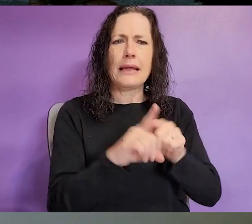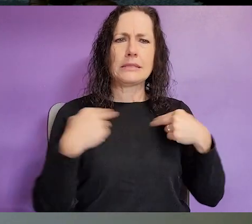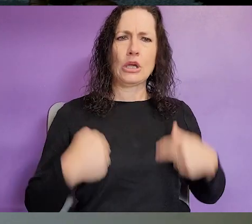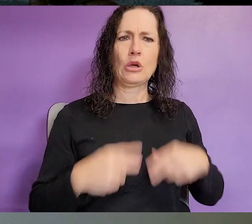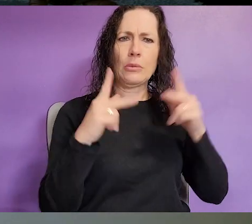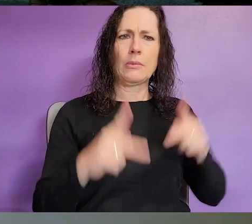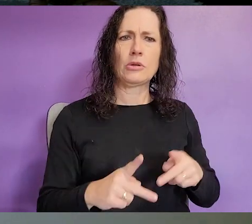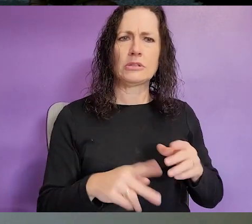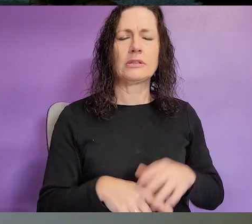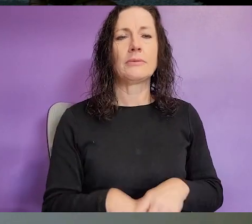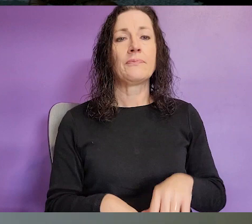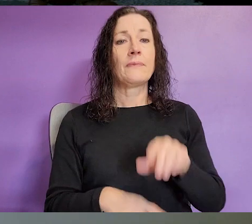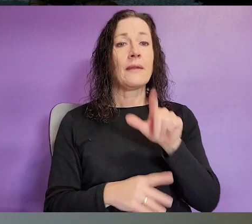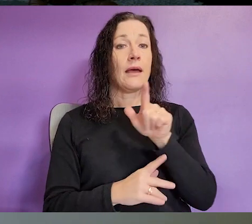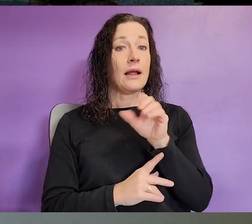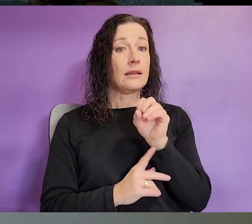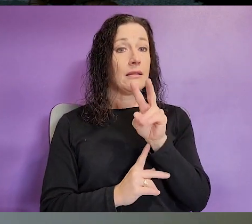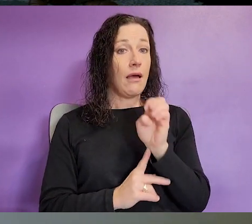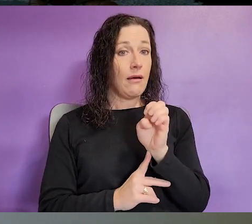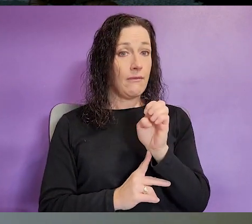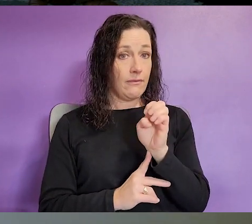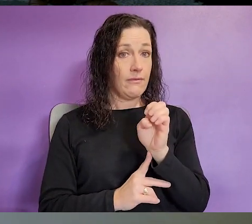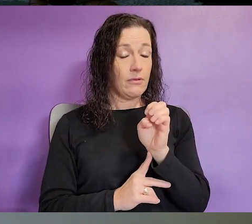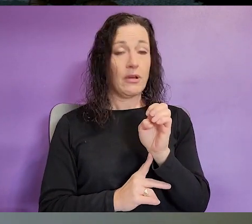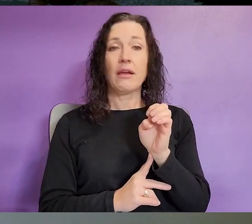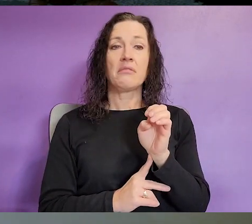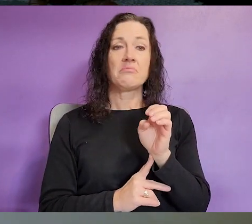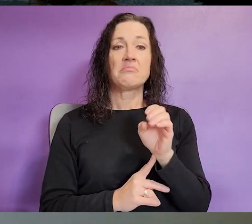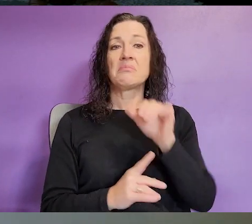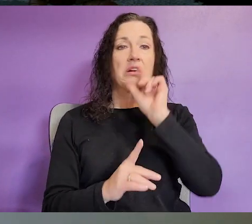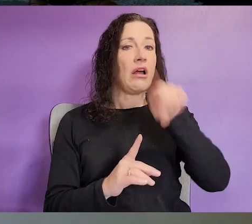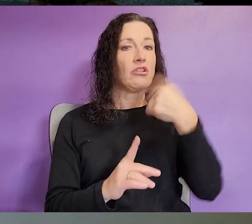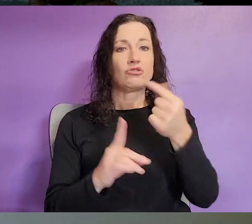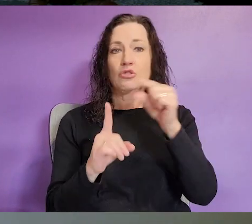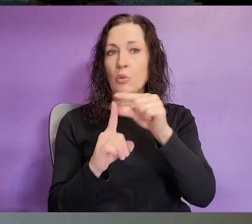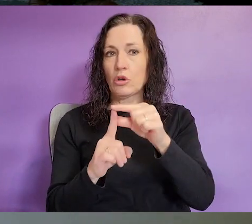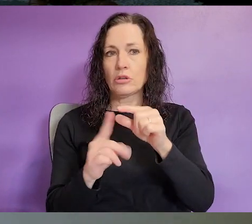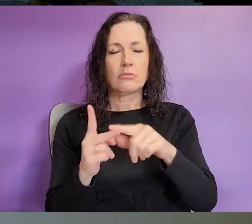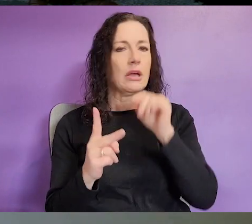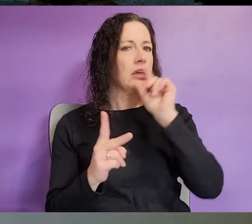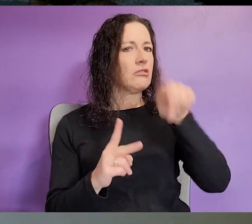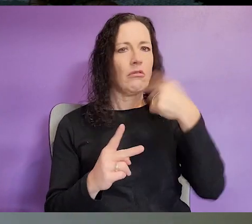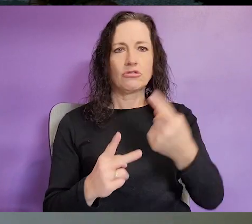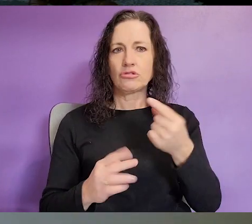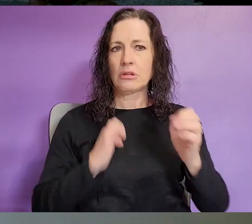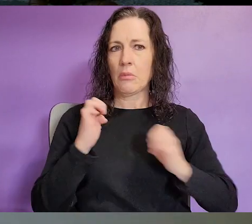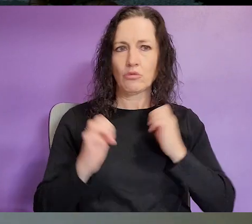Love is more than an emotion, more than words.